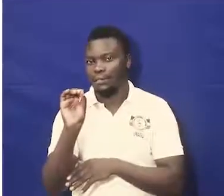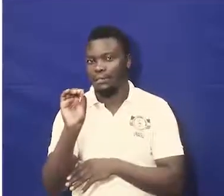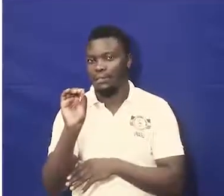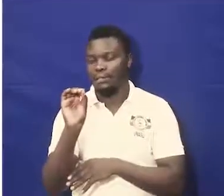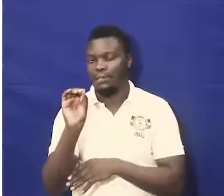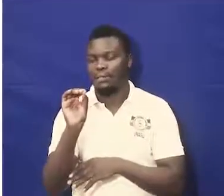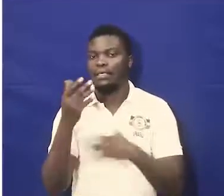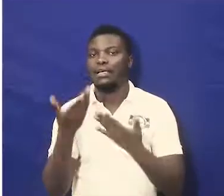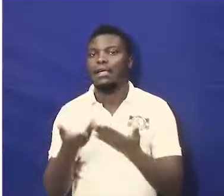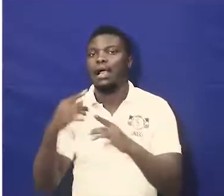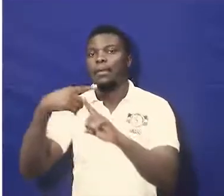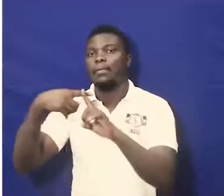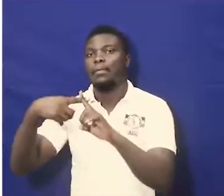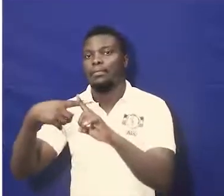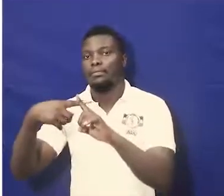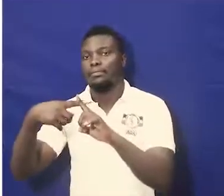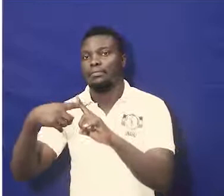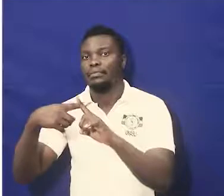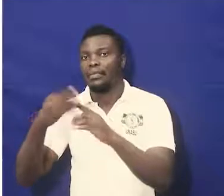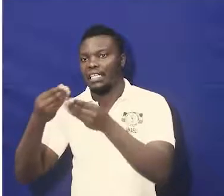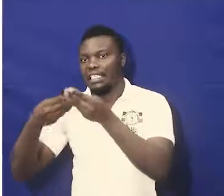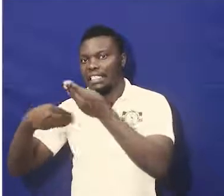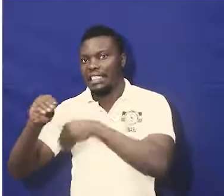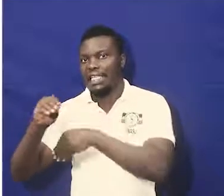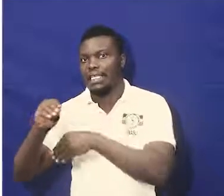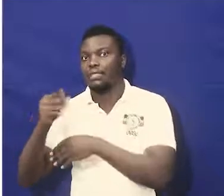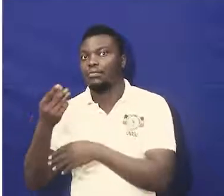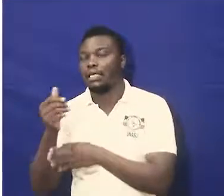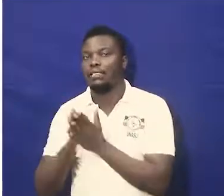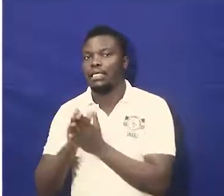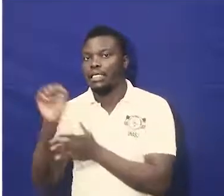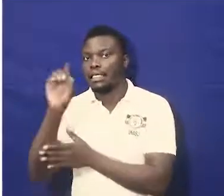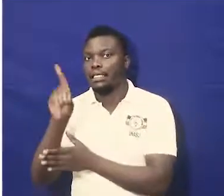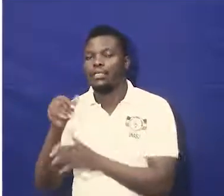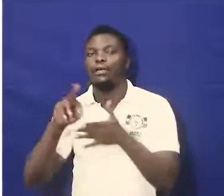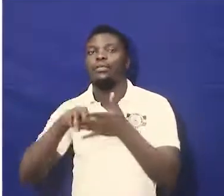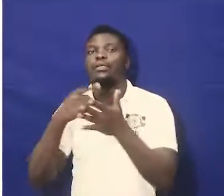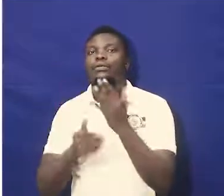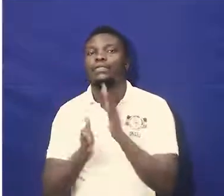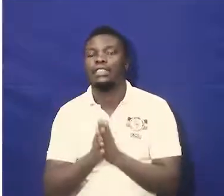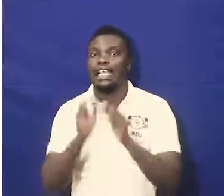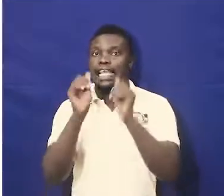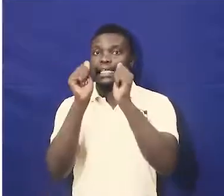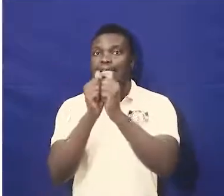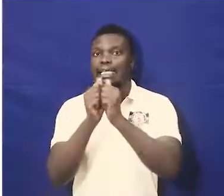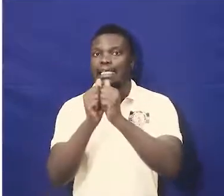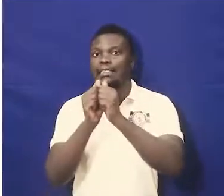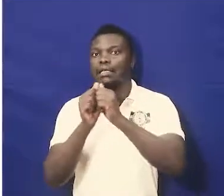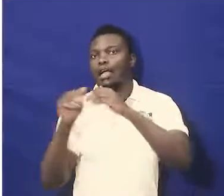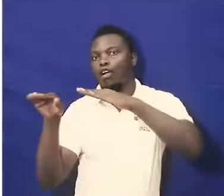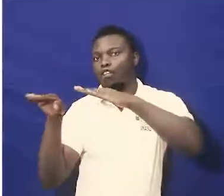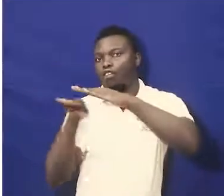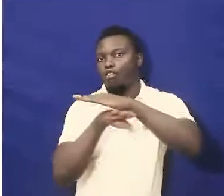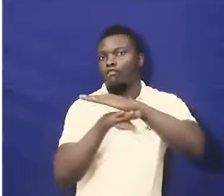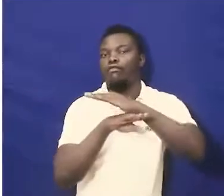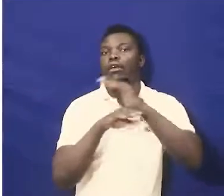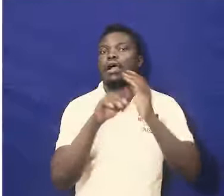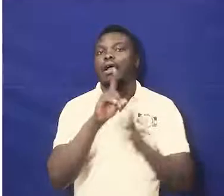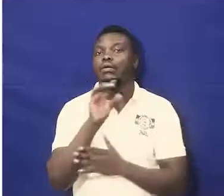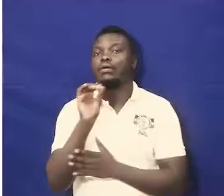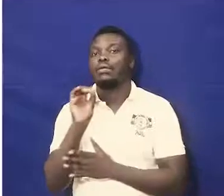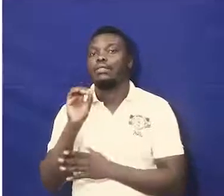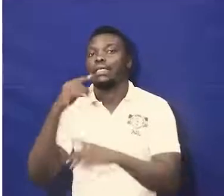10%, multiplied by selling price. So you're going to get 10 over 100 multiplied